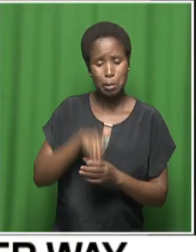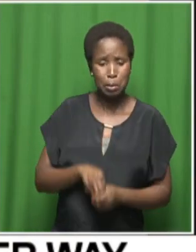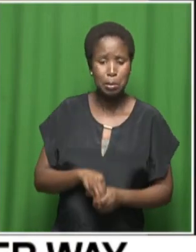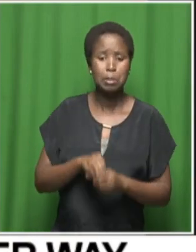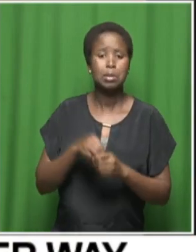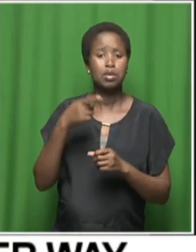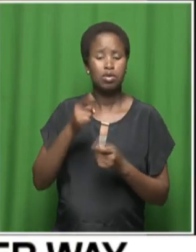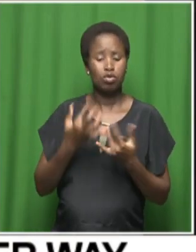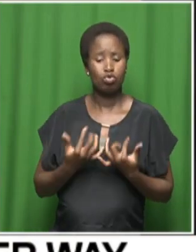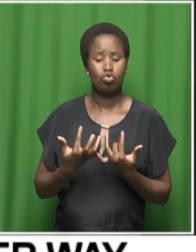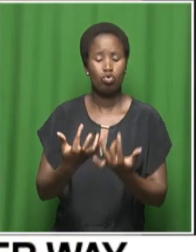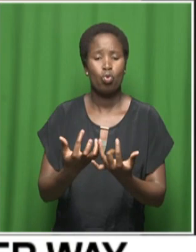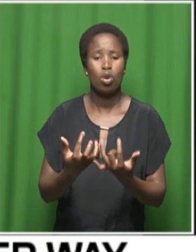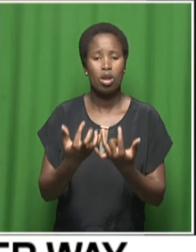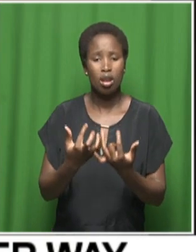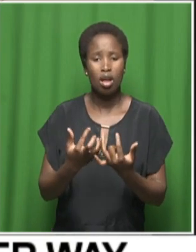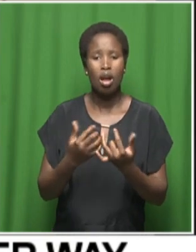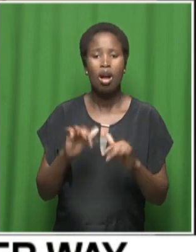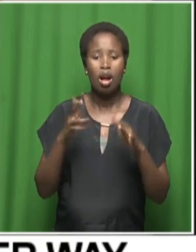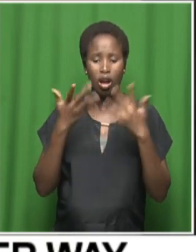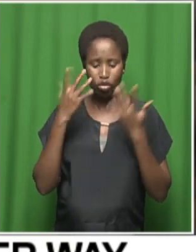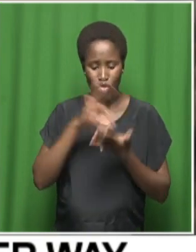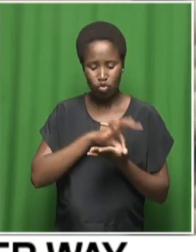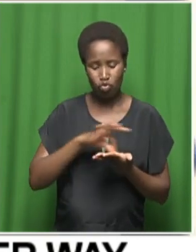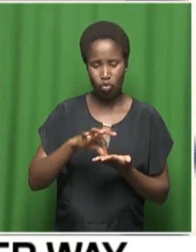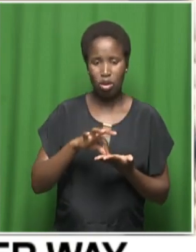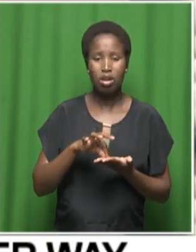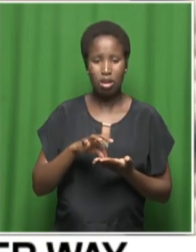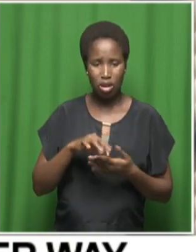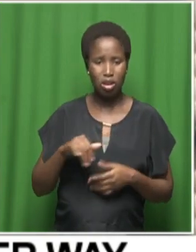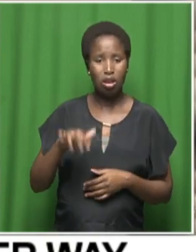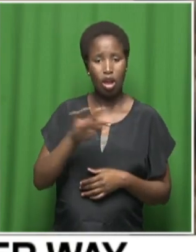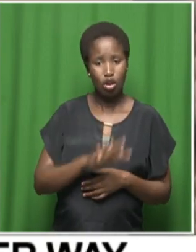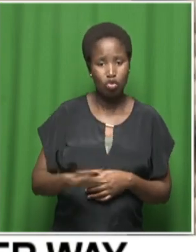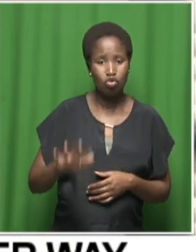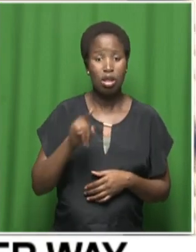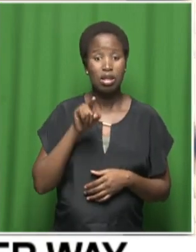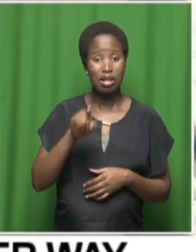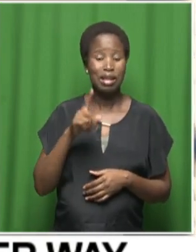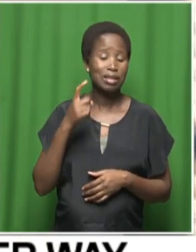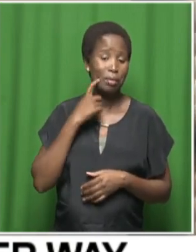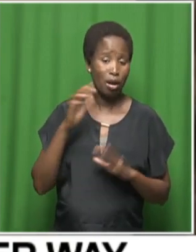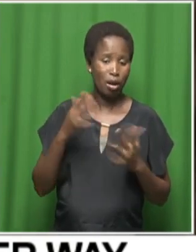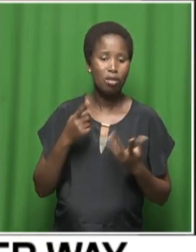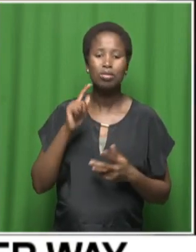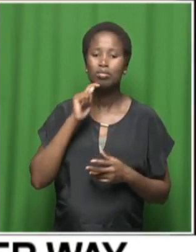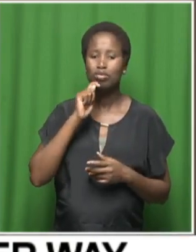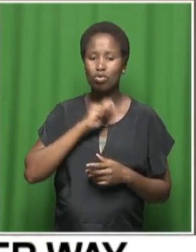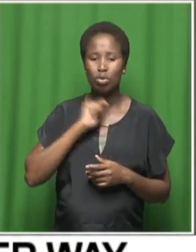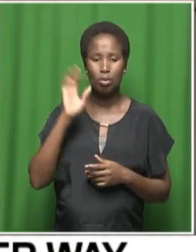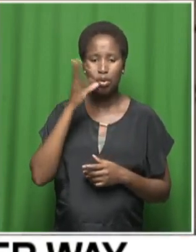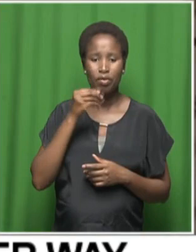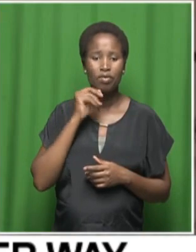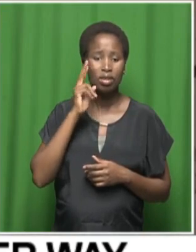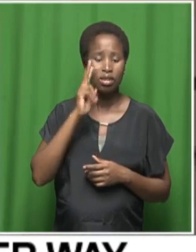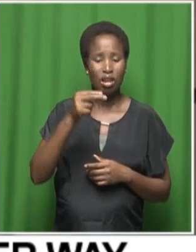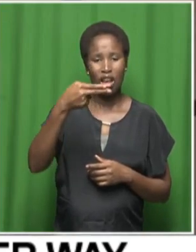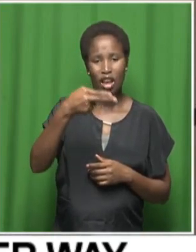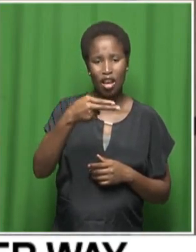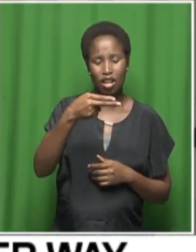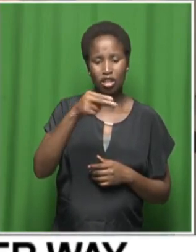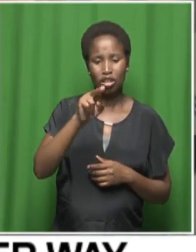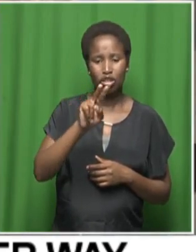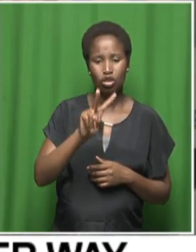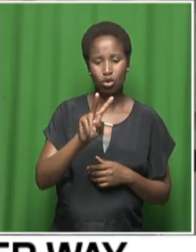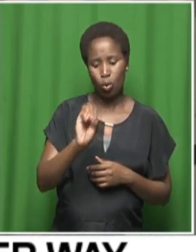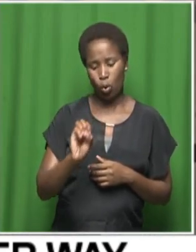green hydrogen. And the simplicity of it is beautiful. If you look here, H2O in